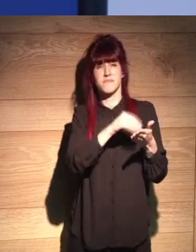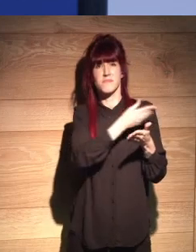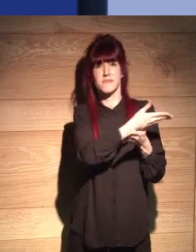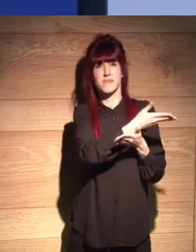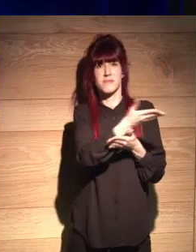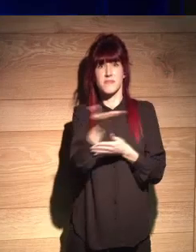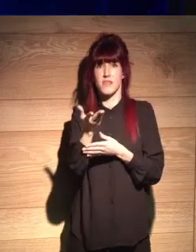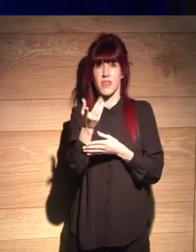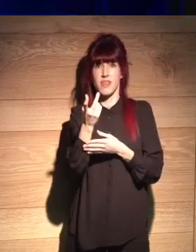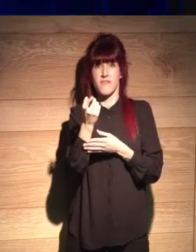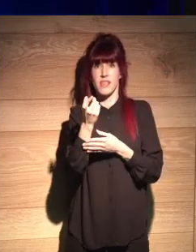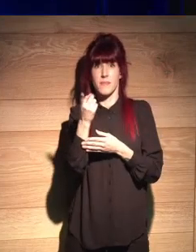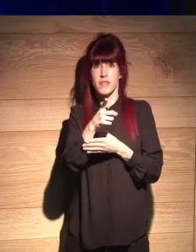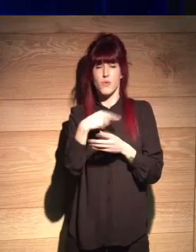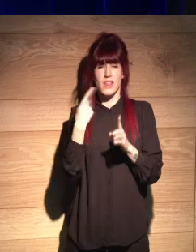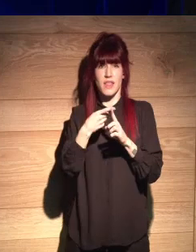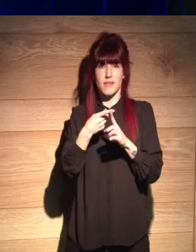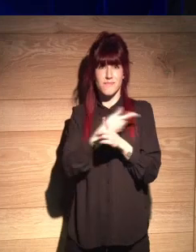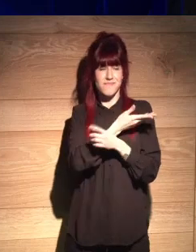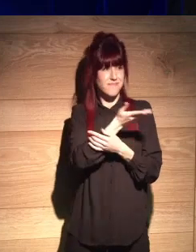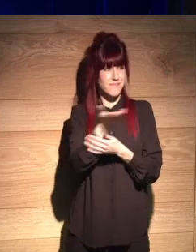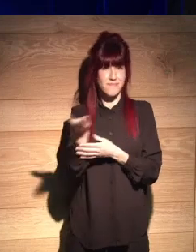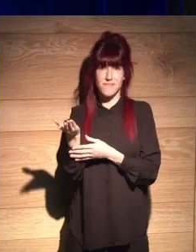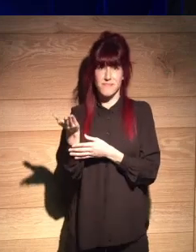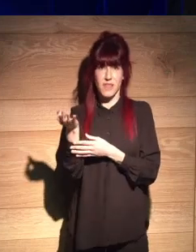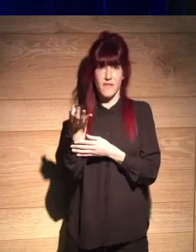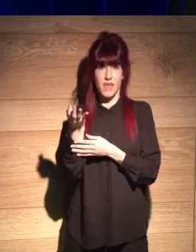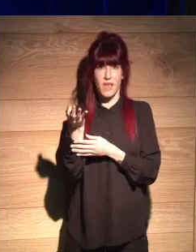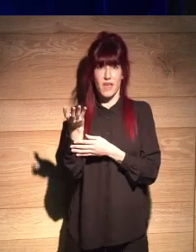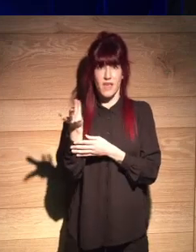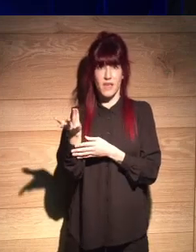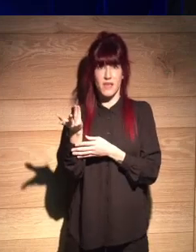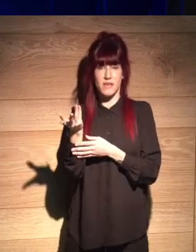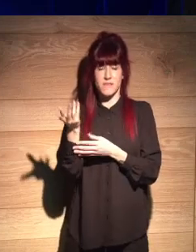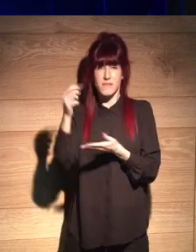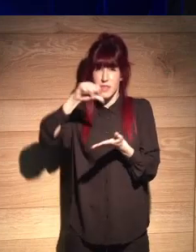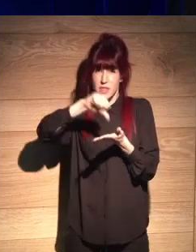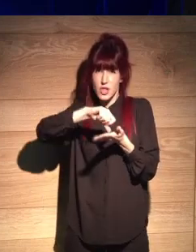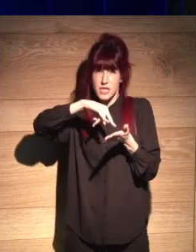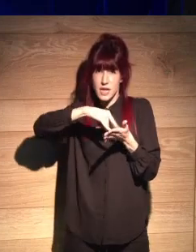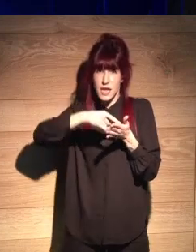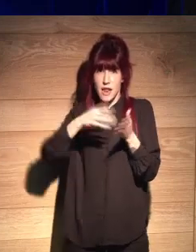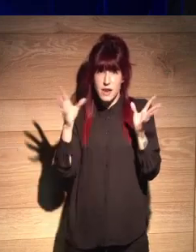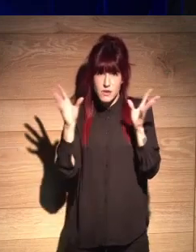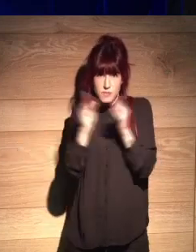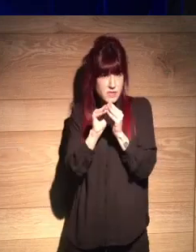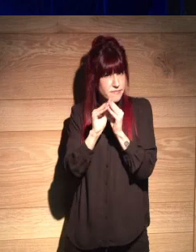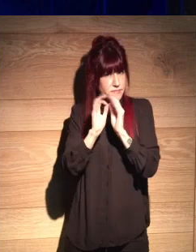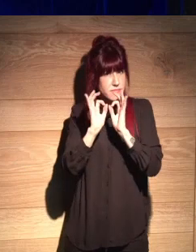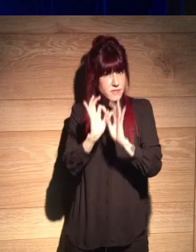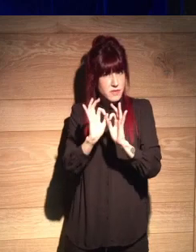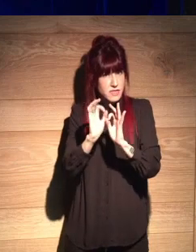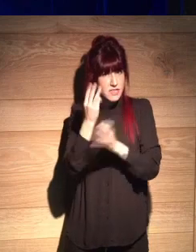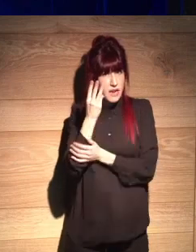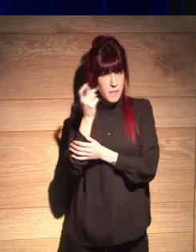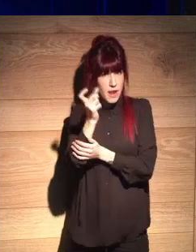used by everyone. And the core of our strategy can be summarized in actually 3